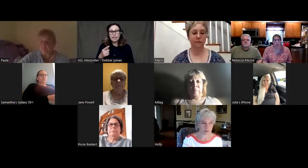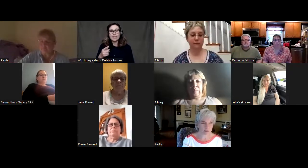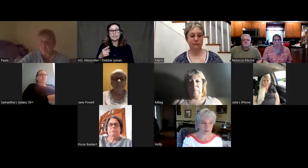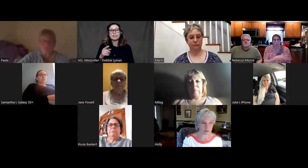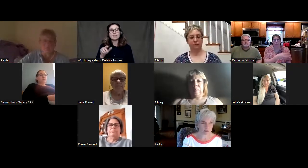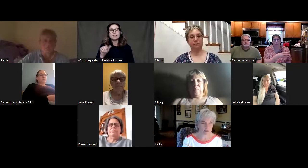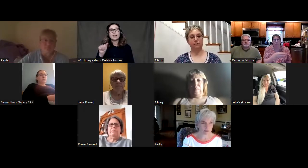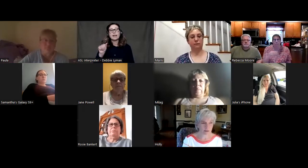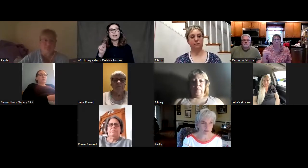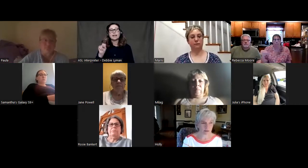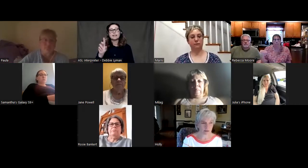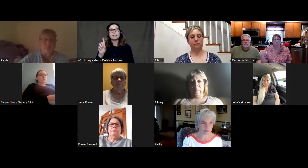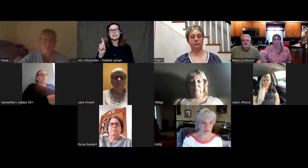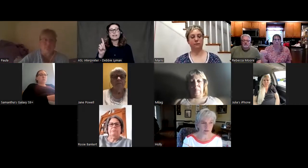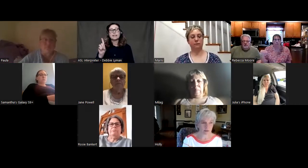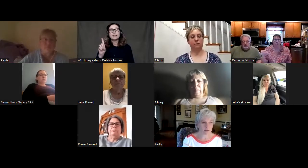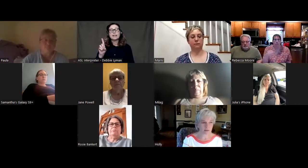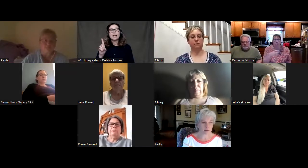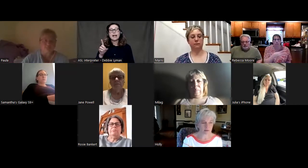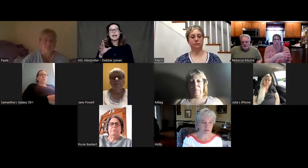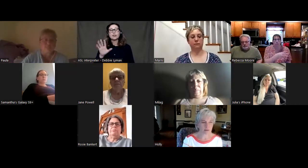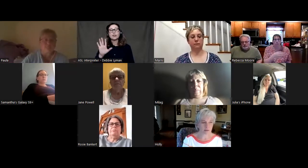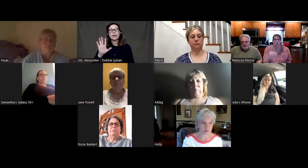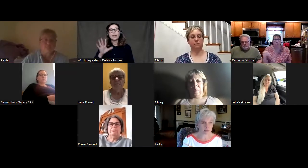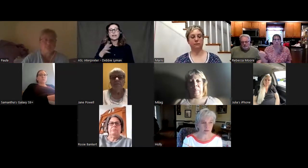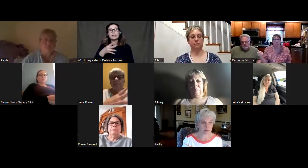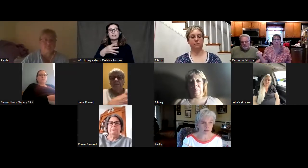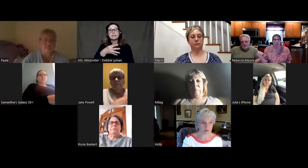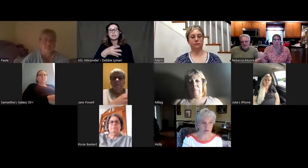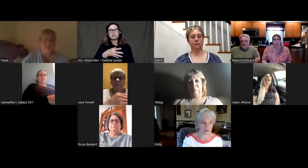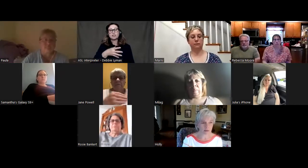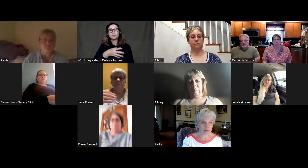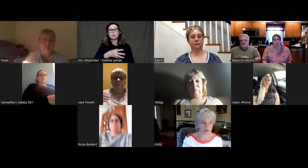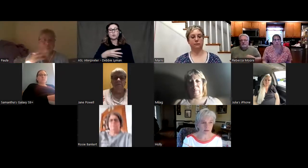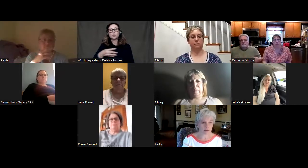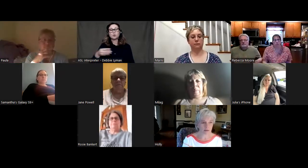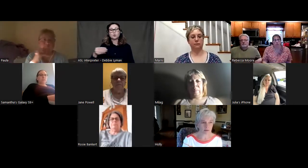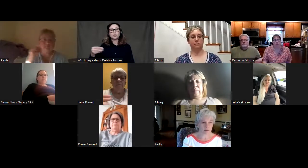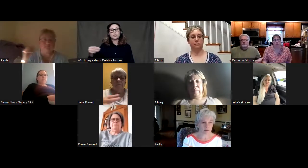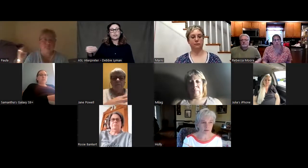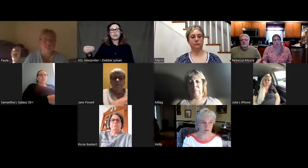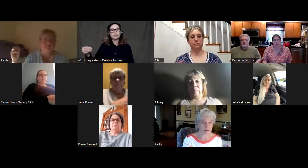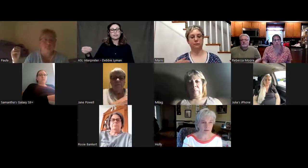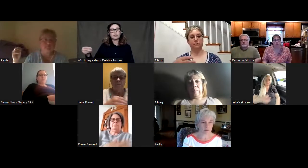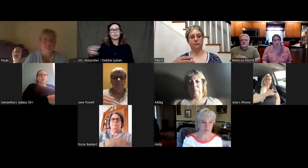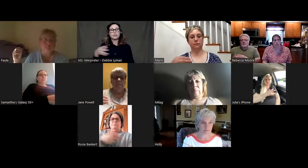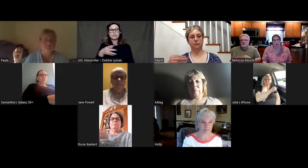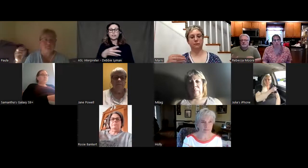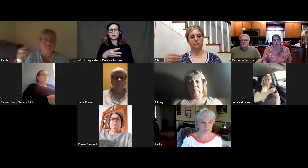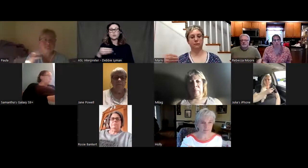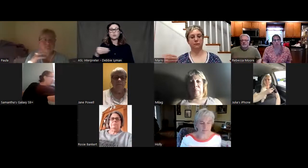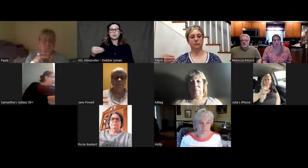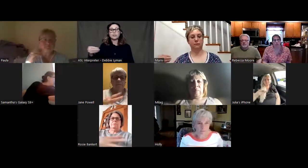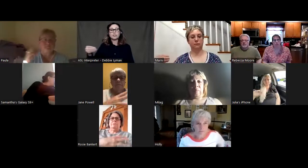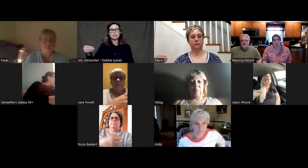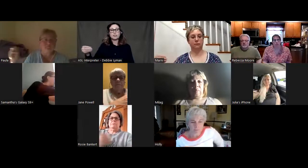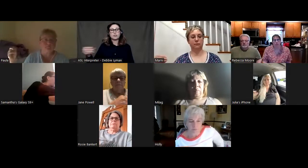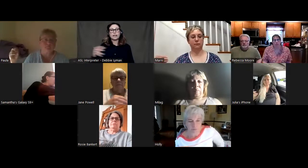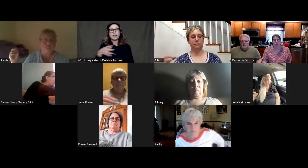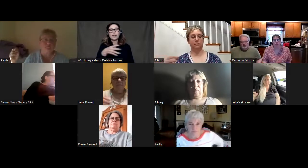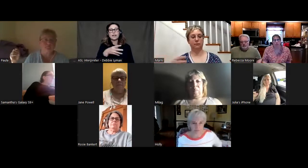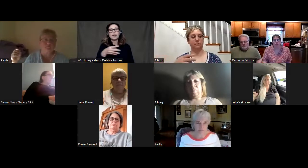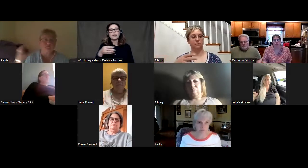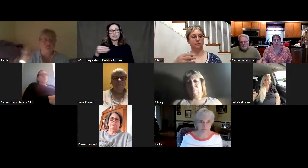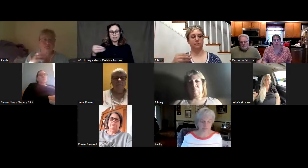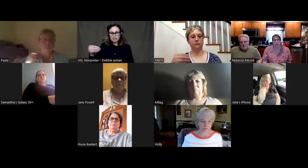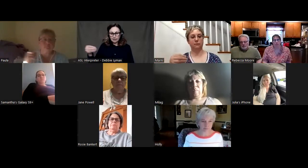was and, A-N-D, and your hand just pulls in front of you. It's like you're pulling a